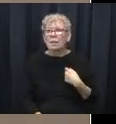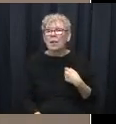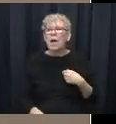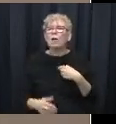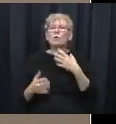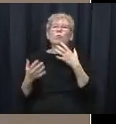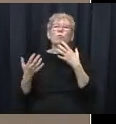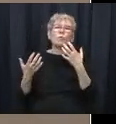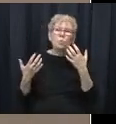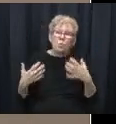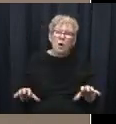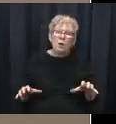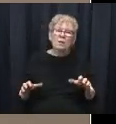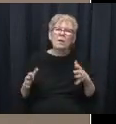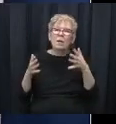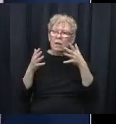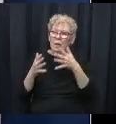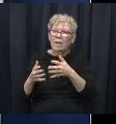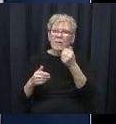Thank you, Jill. Next question.